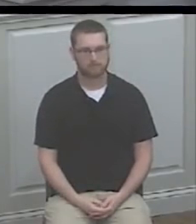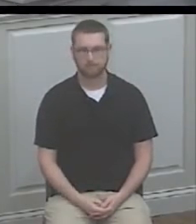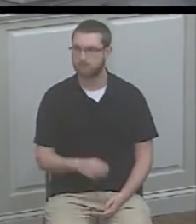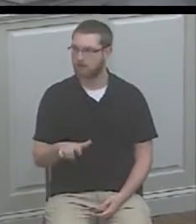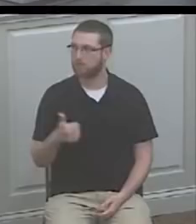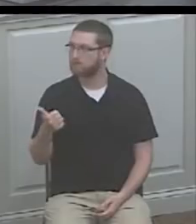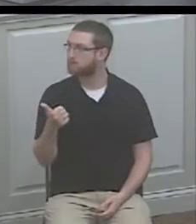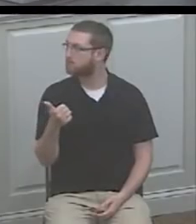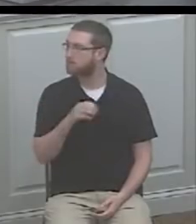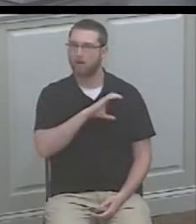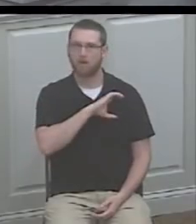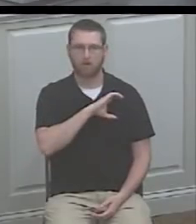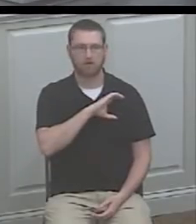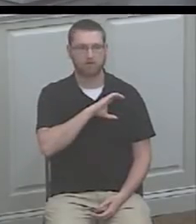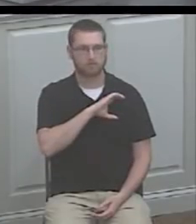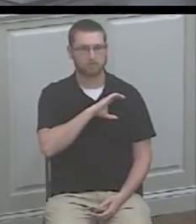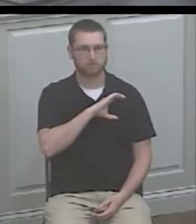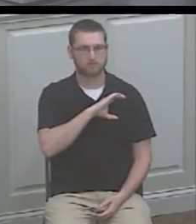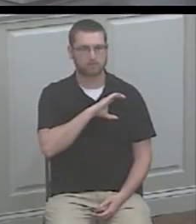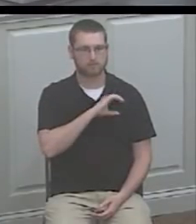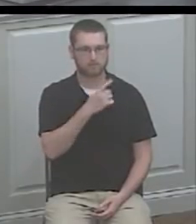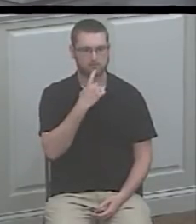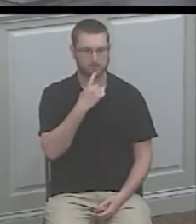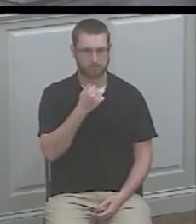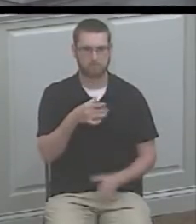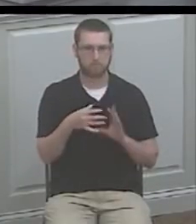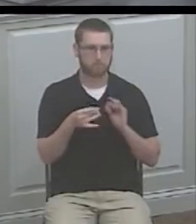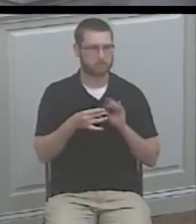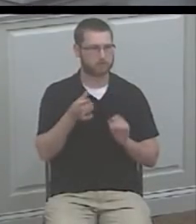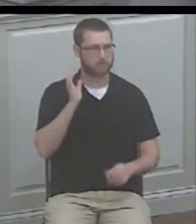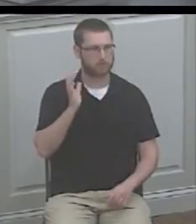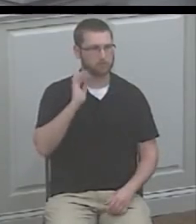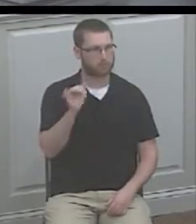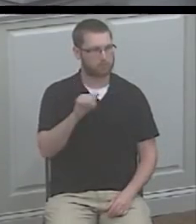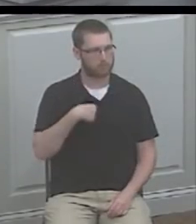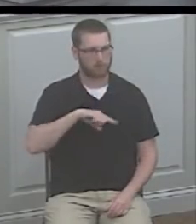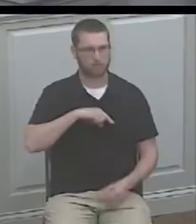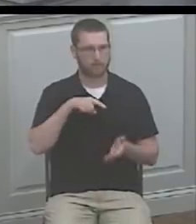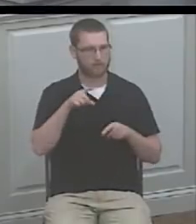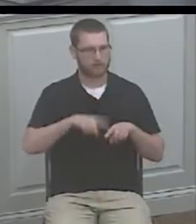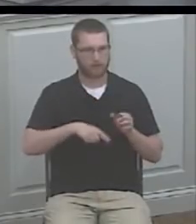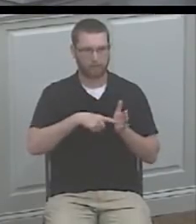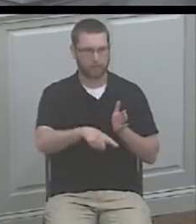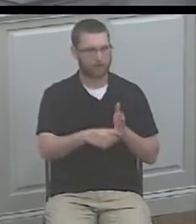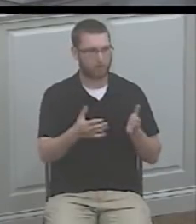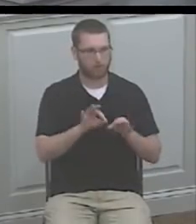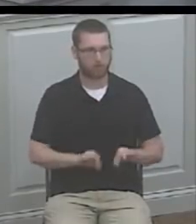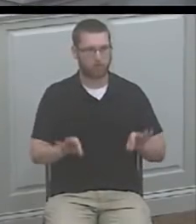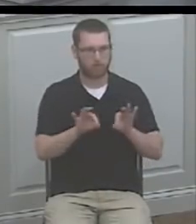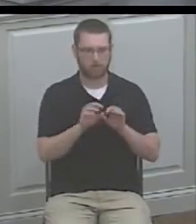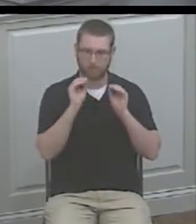Anything else? I was just going to say, and I've said it before, we can't pay you what you're worth. There's no